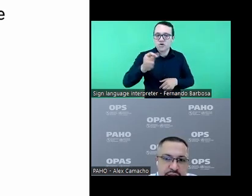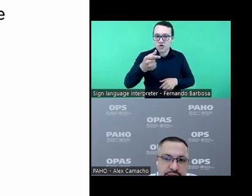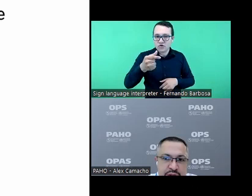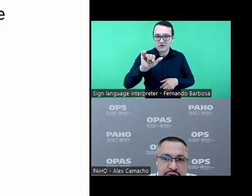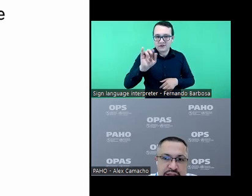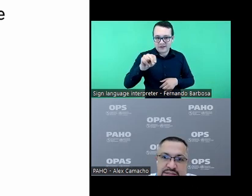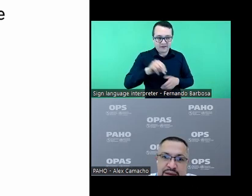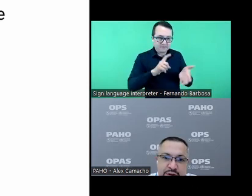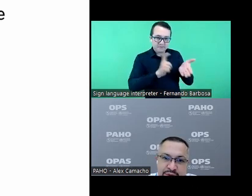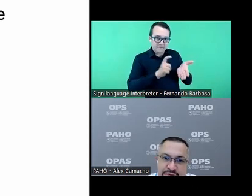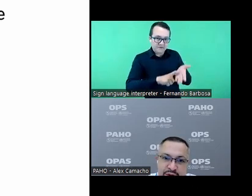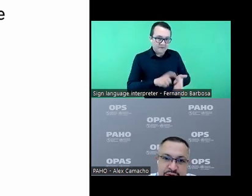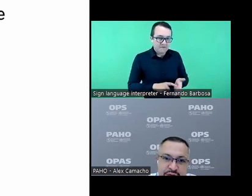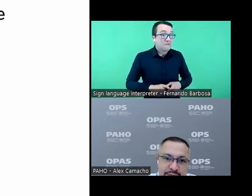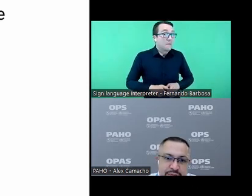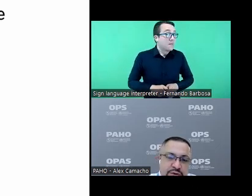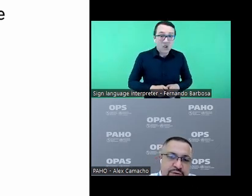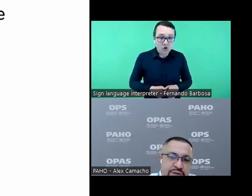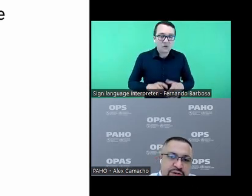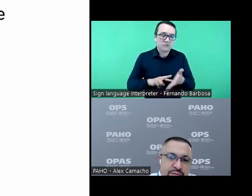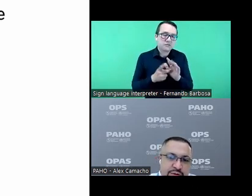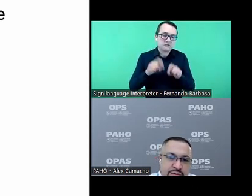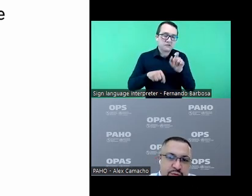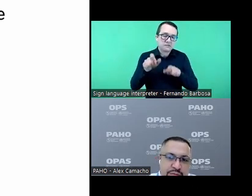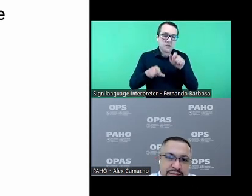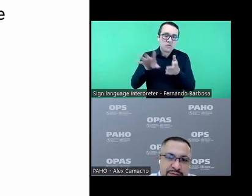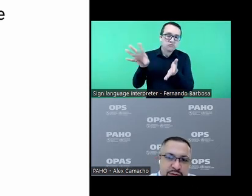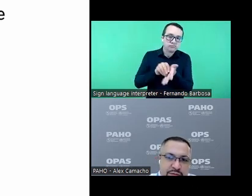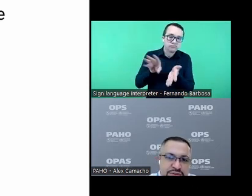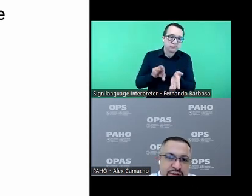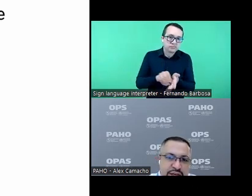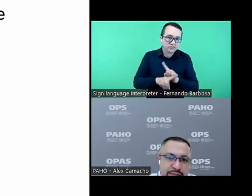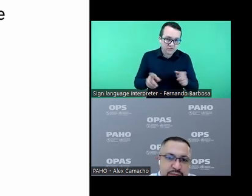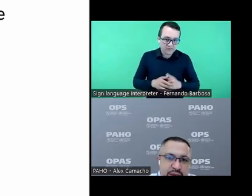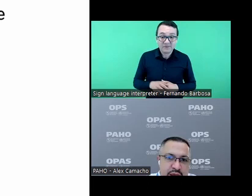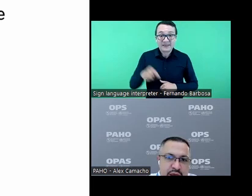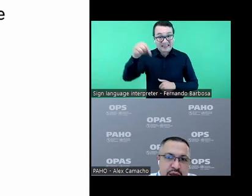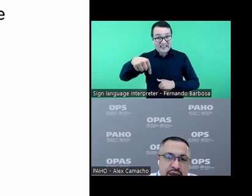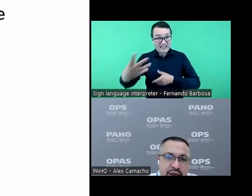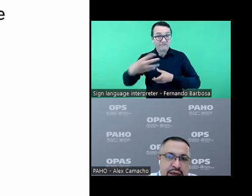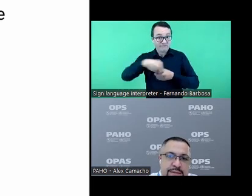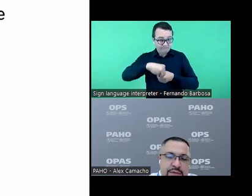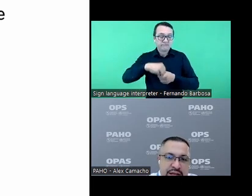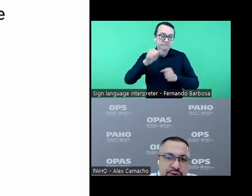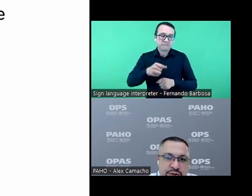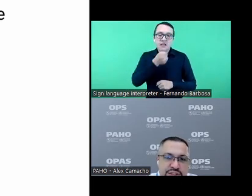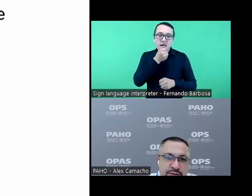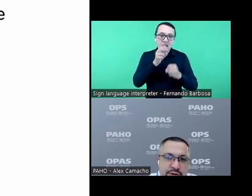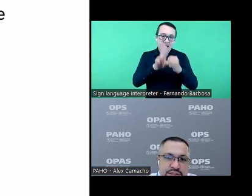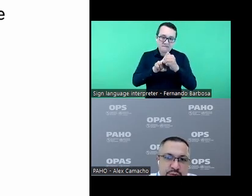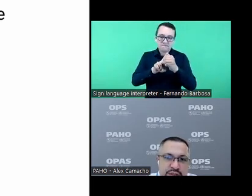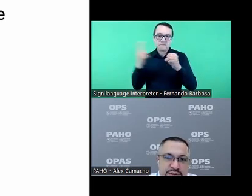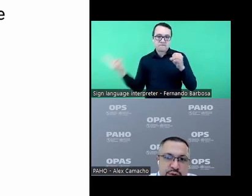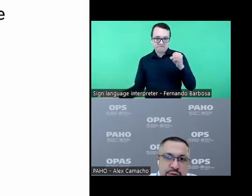else your attendance may not be recorded. Your video and microphone will be disabled for the training. As you know, the